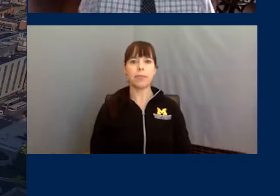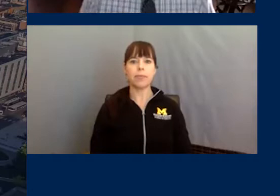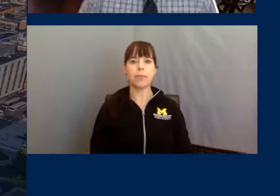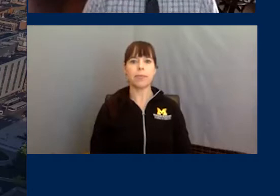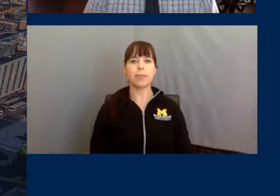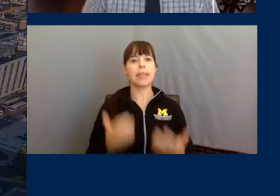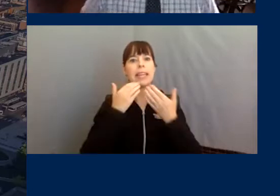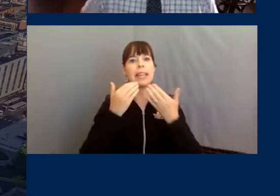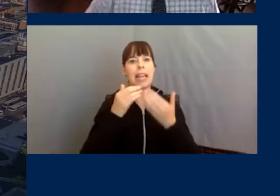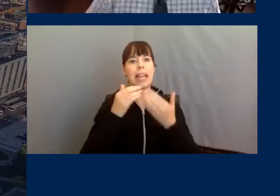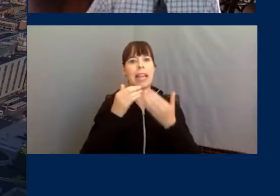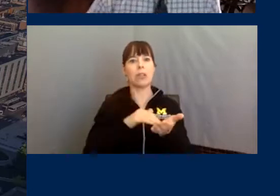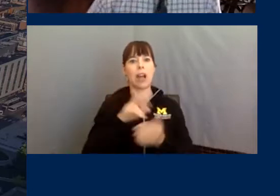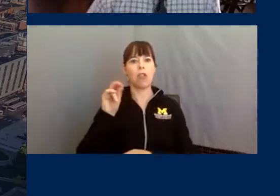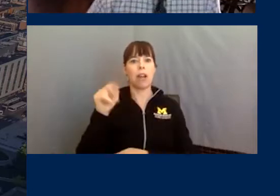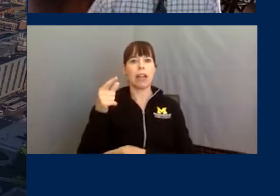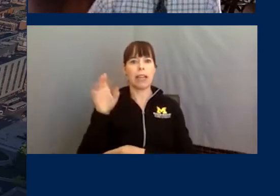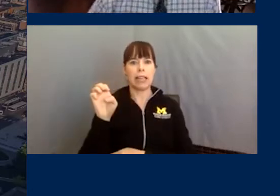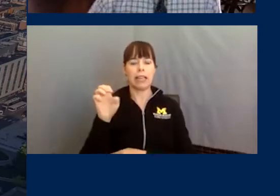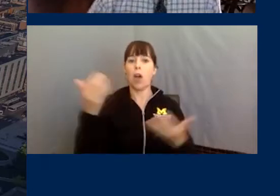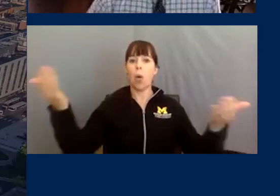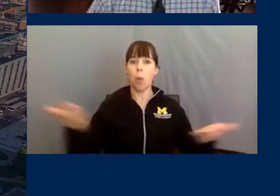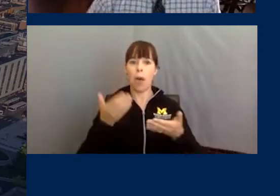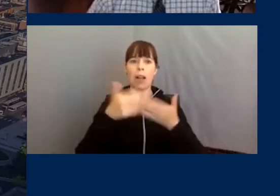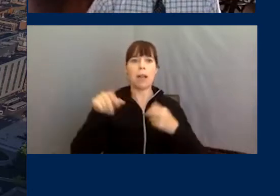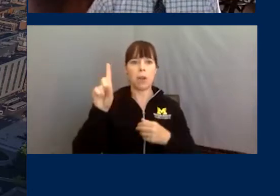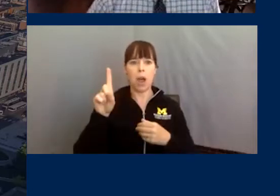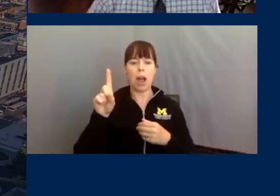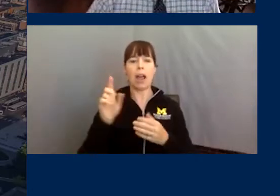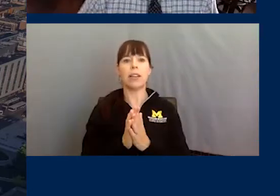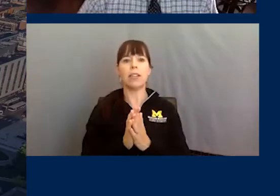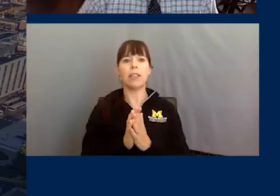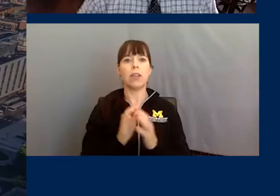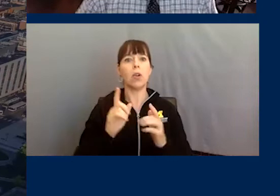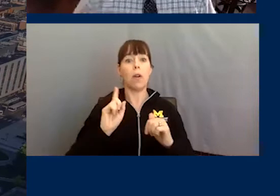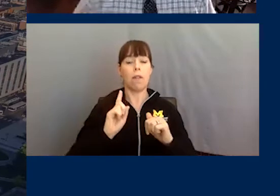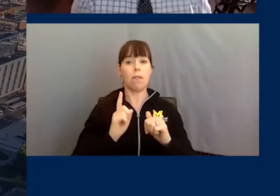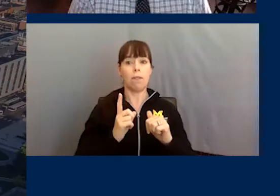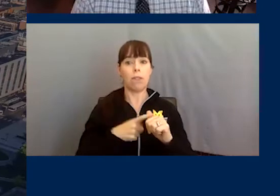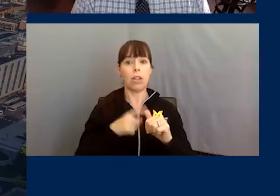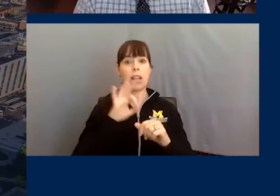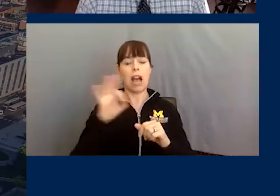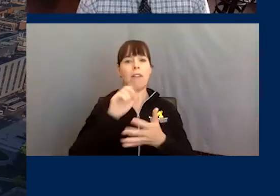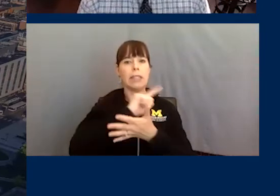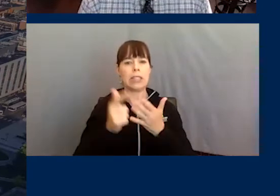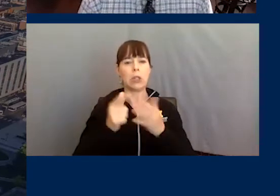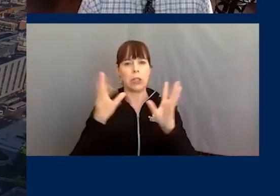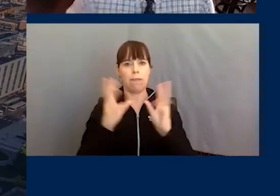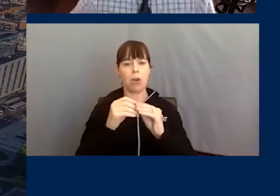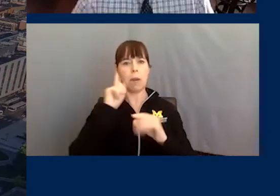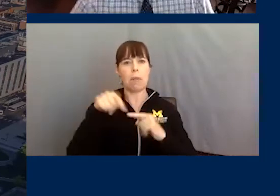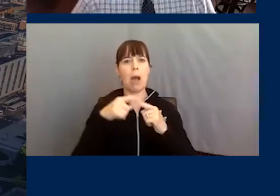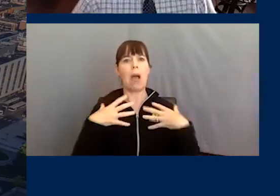Thank you, Dr. Rangi, and welcome everyone to the first of a series of forums on health